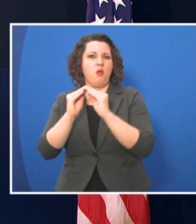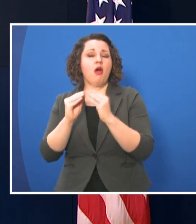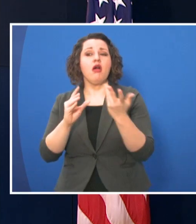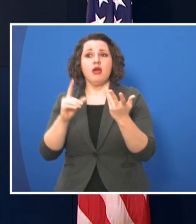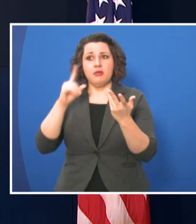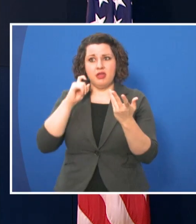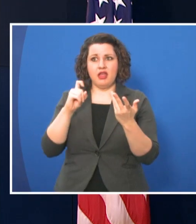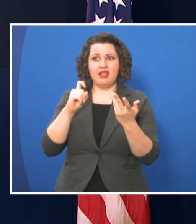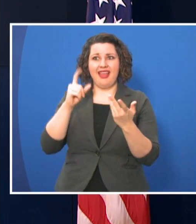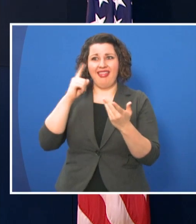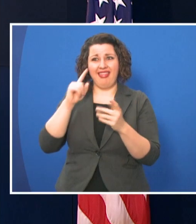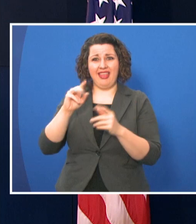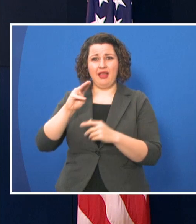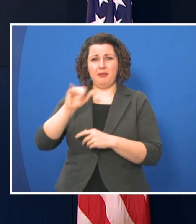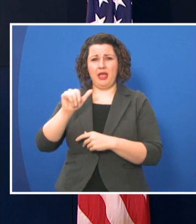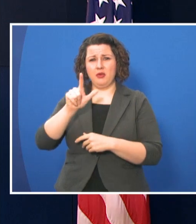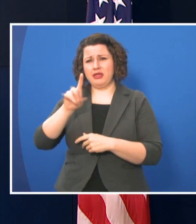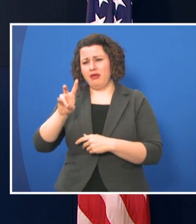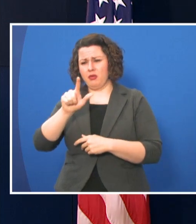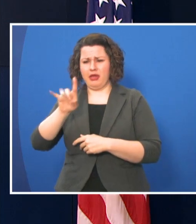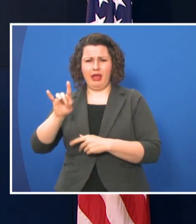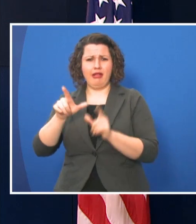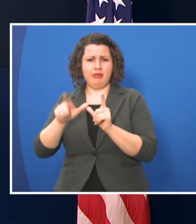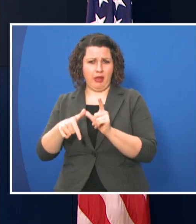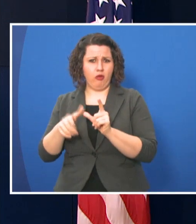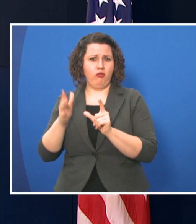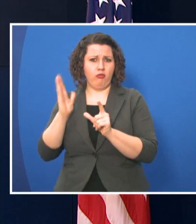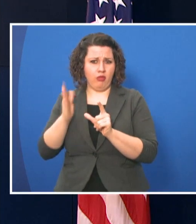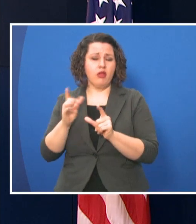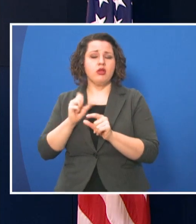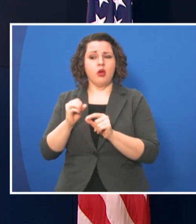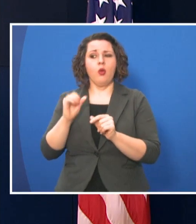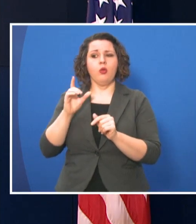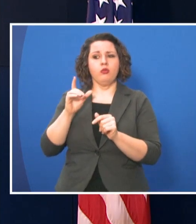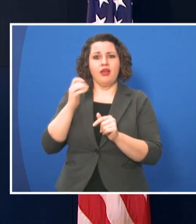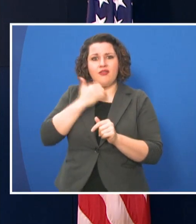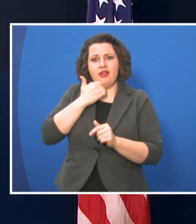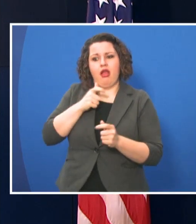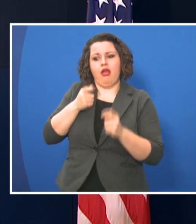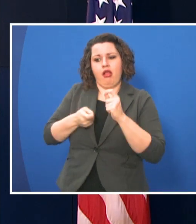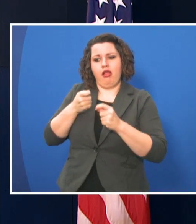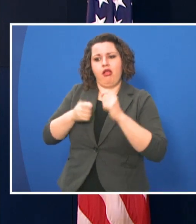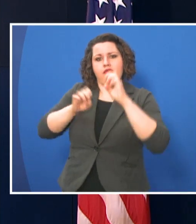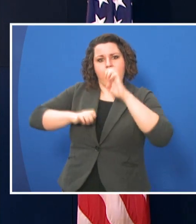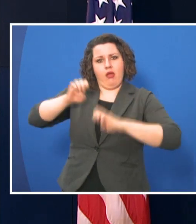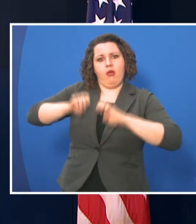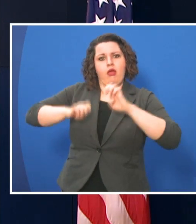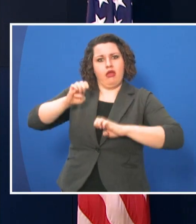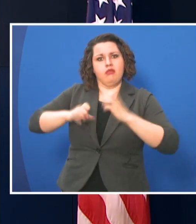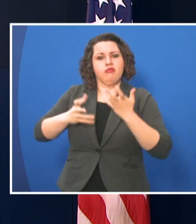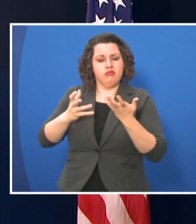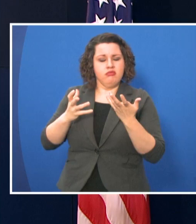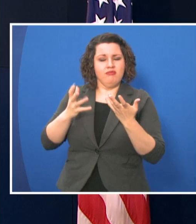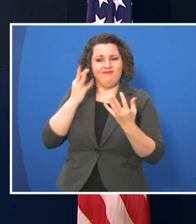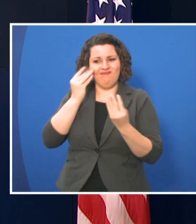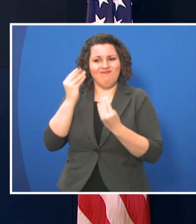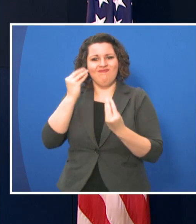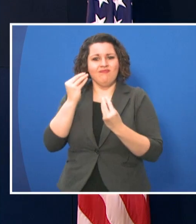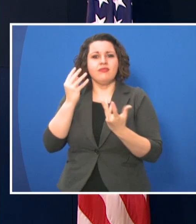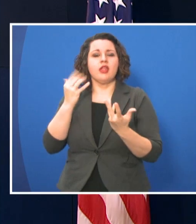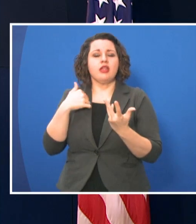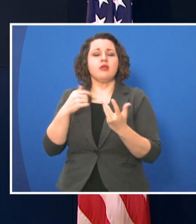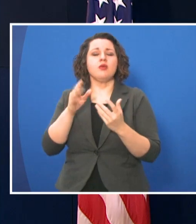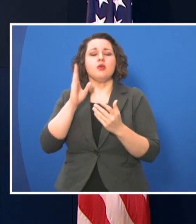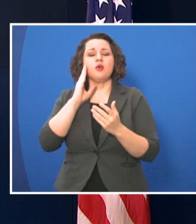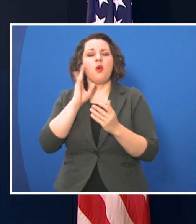the 27th or the 28th. So we're continuing to reevaluate on a daily basis. We know that it's important that we continue in a